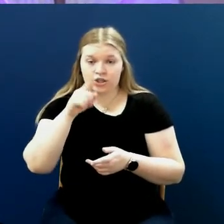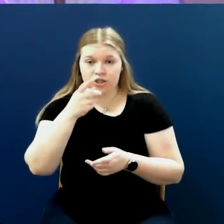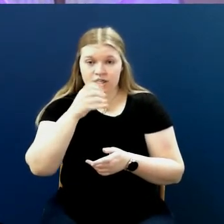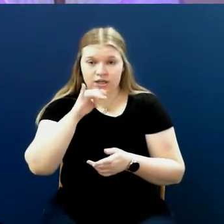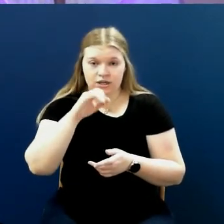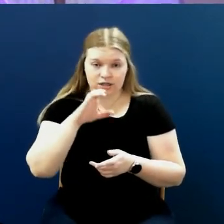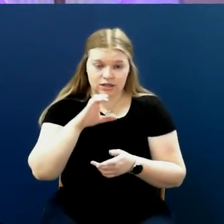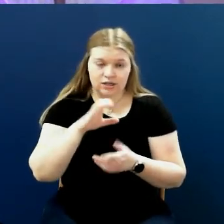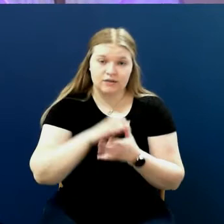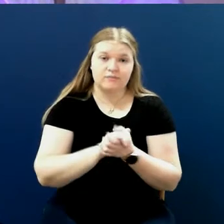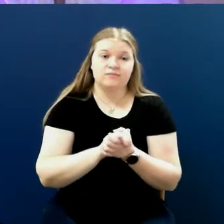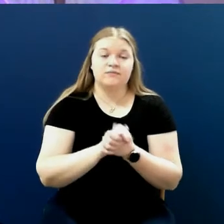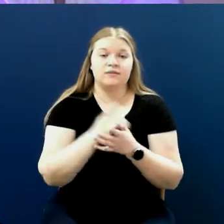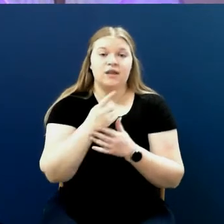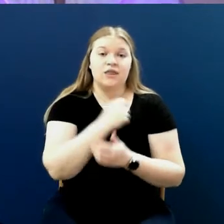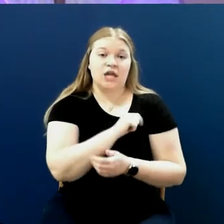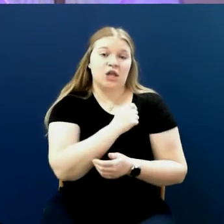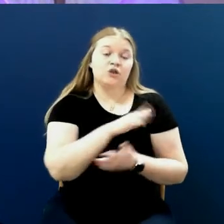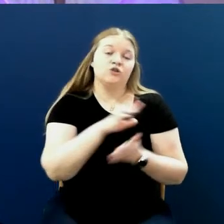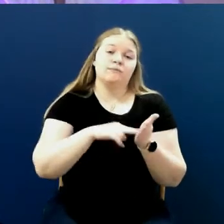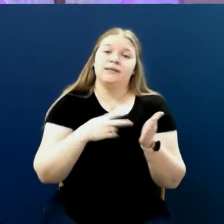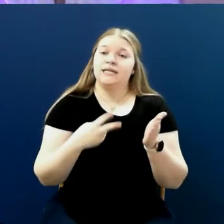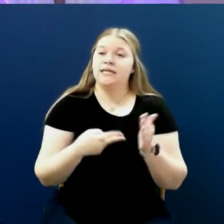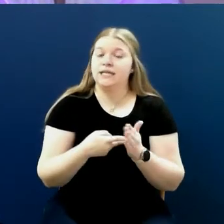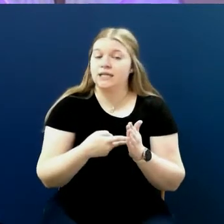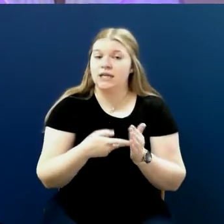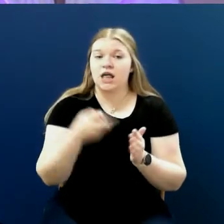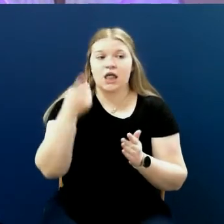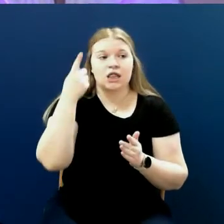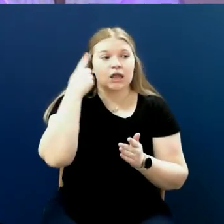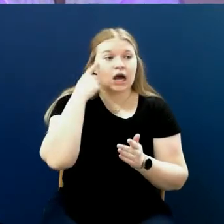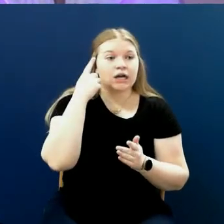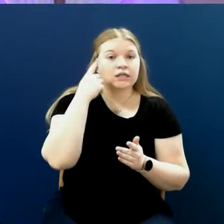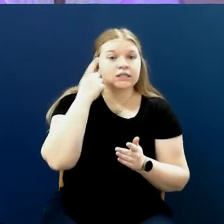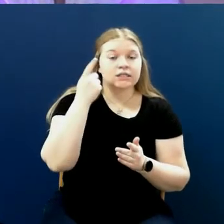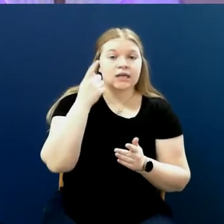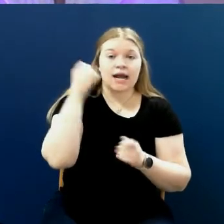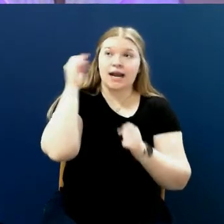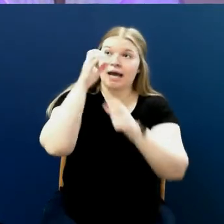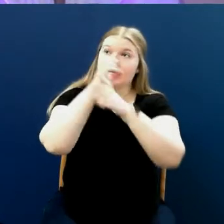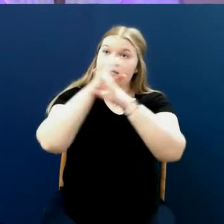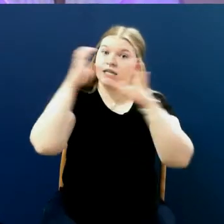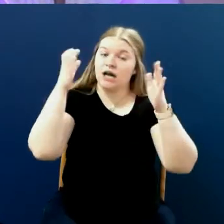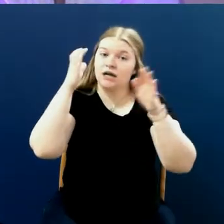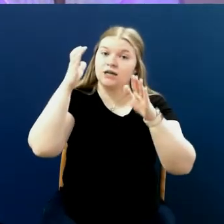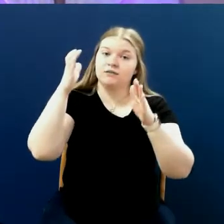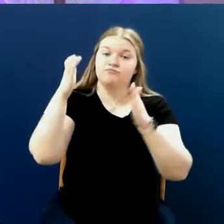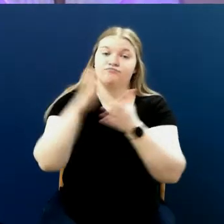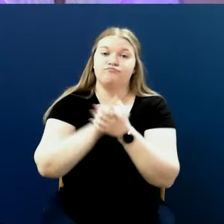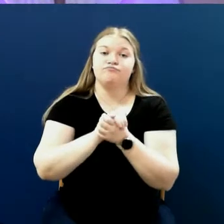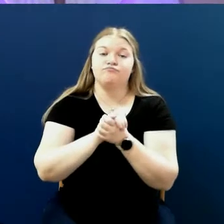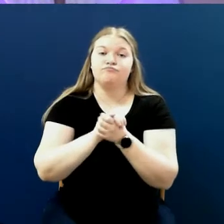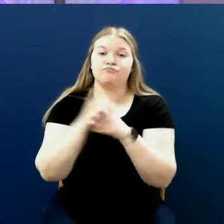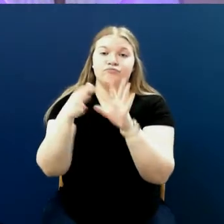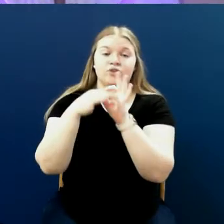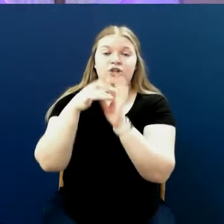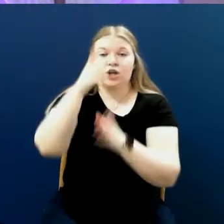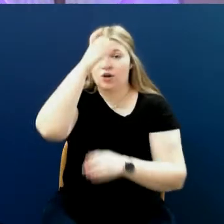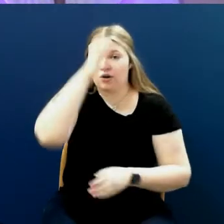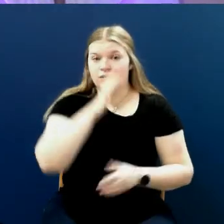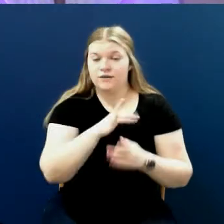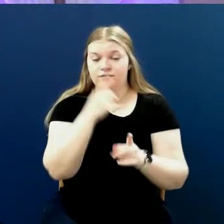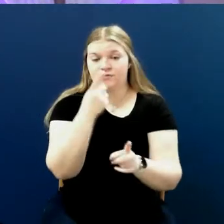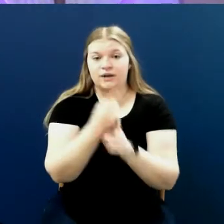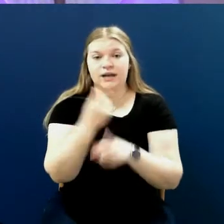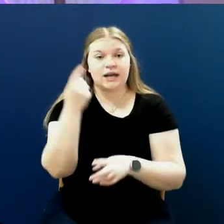So theological just simply means thoughts and ideas regarding God. You need to have a right